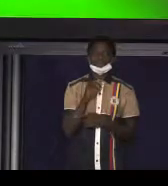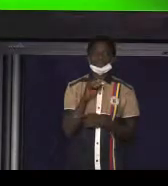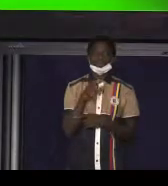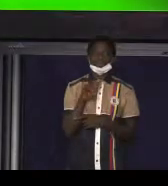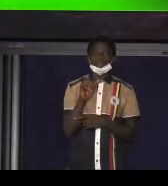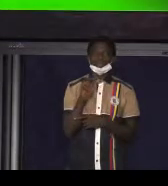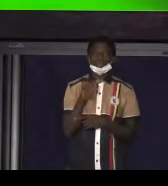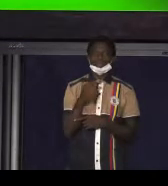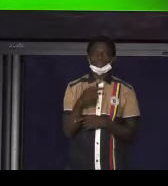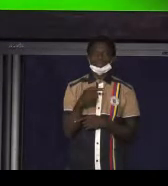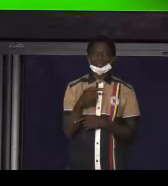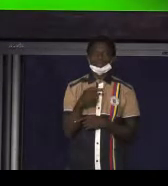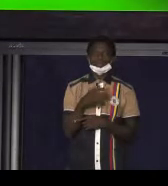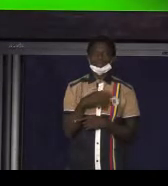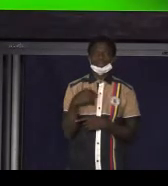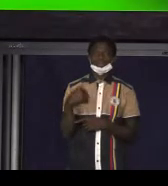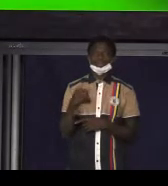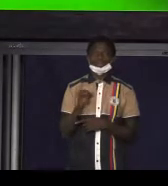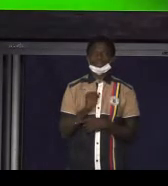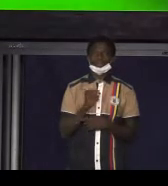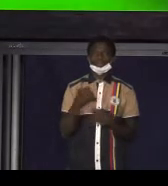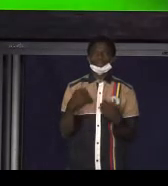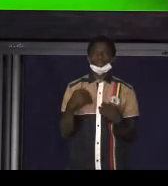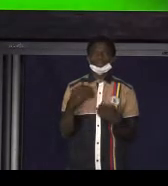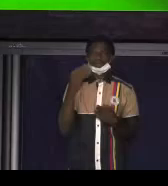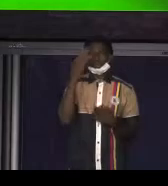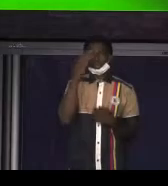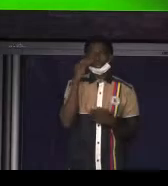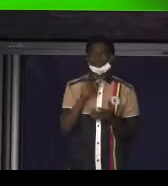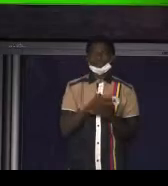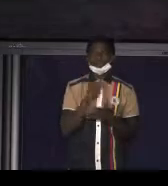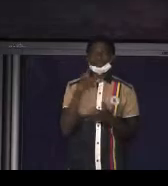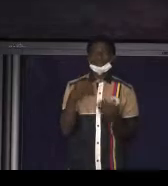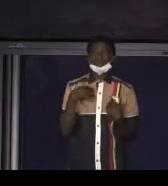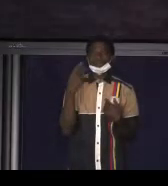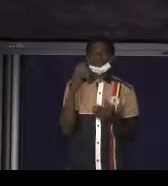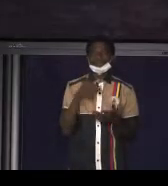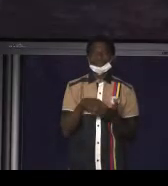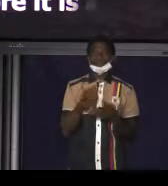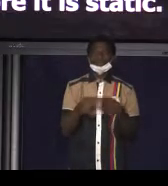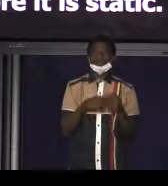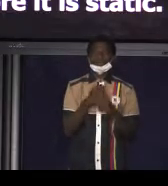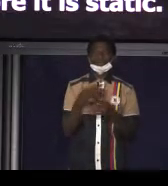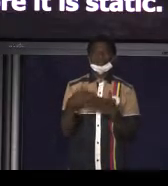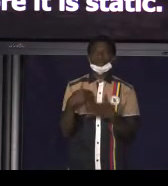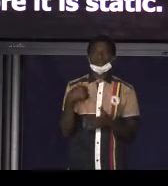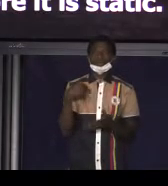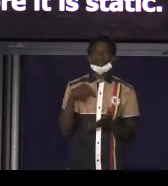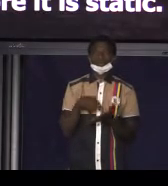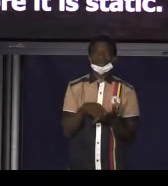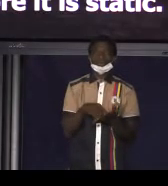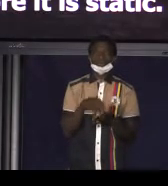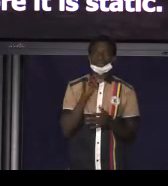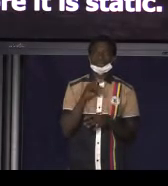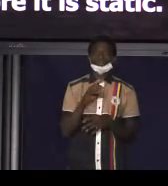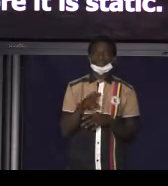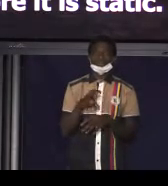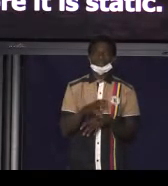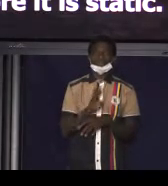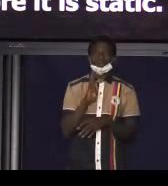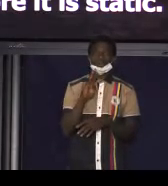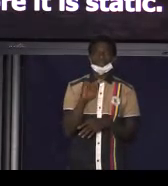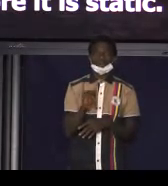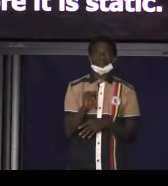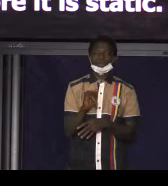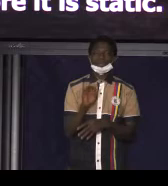about static electricity, and I know you have seen this type before. This attraction